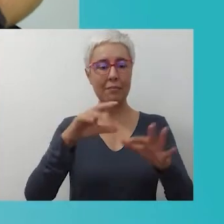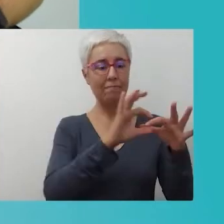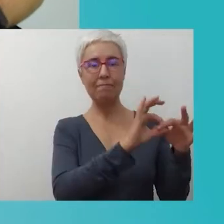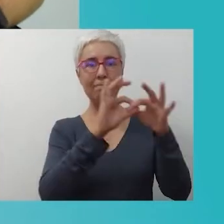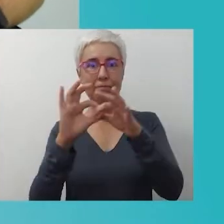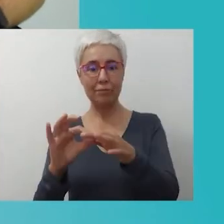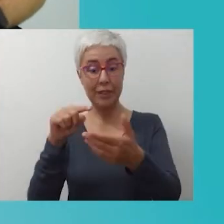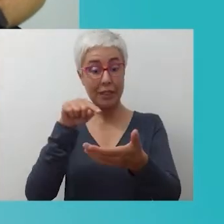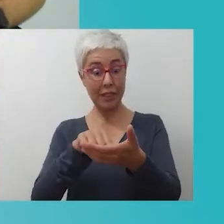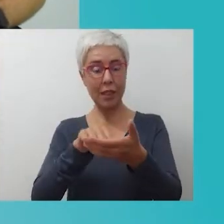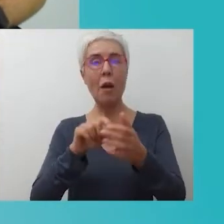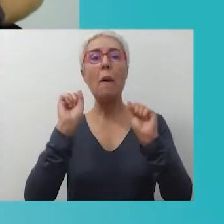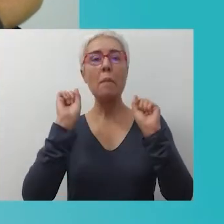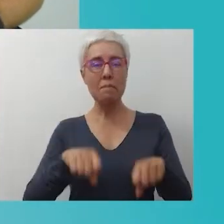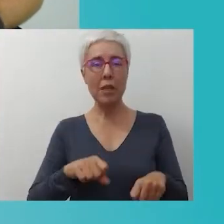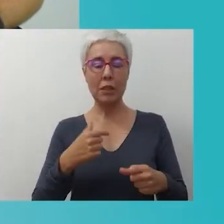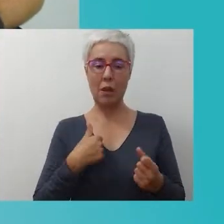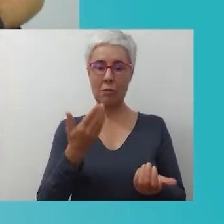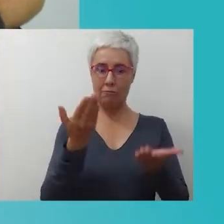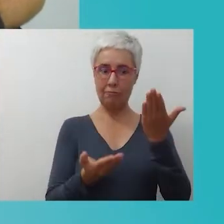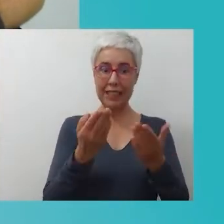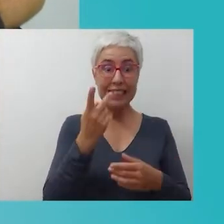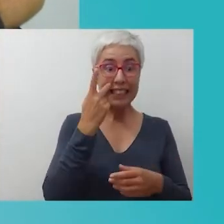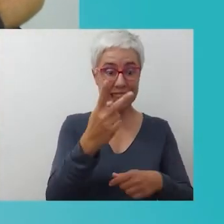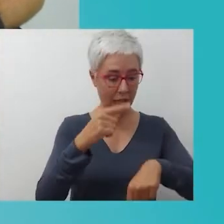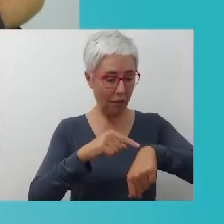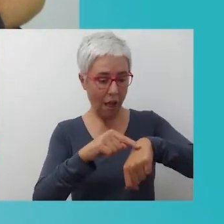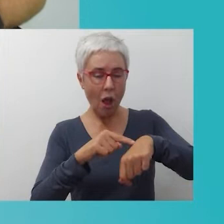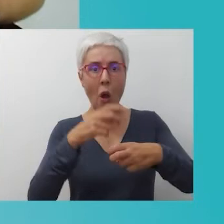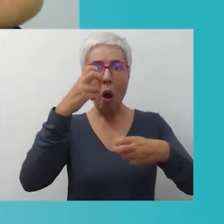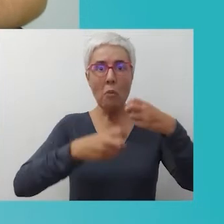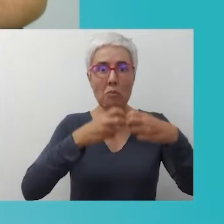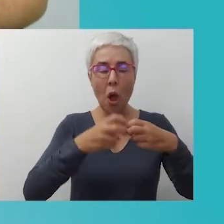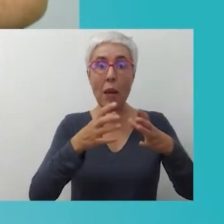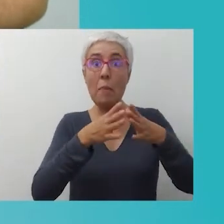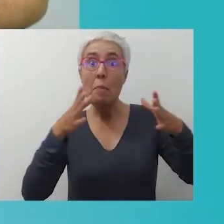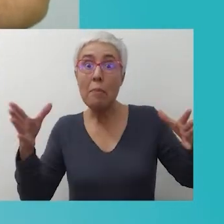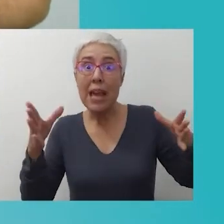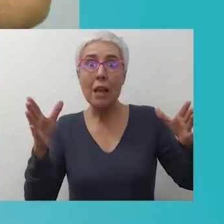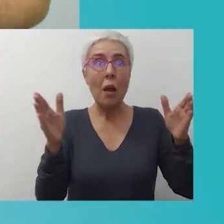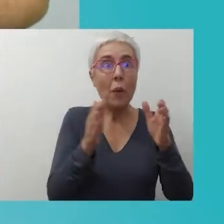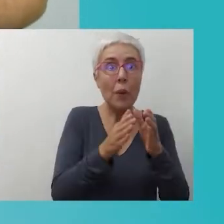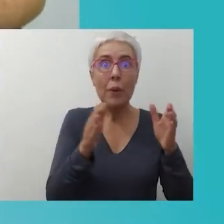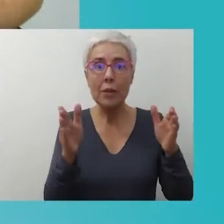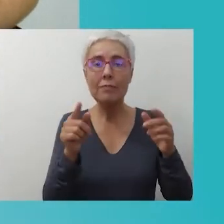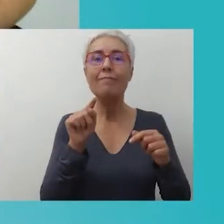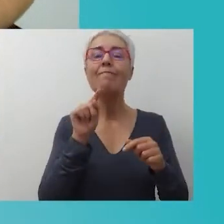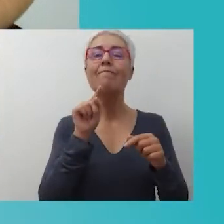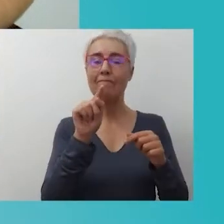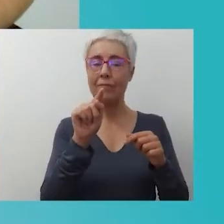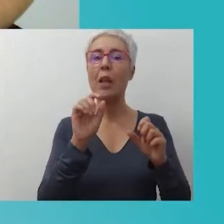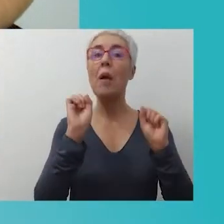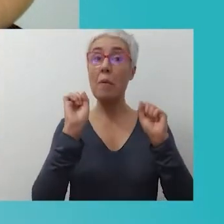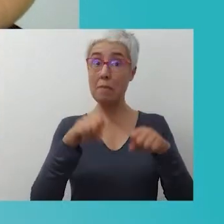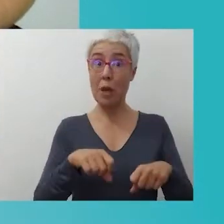clinical diagnosis and severity assessment in order to help the doctors cover this need. It is a